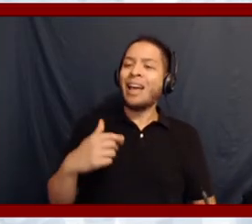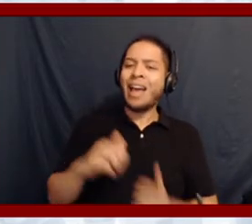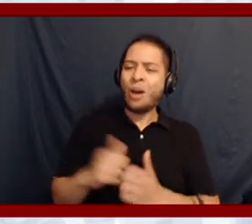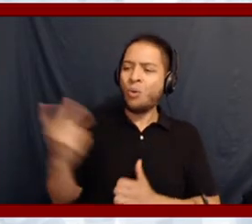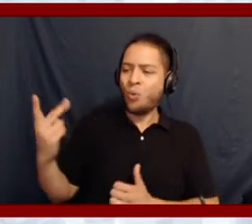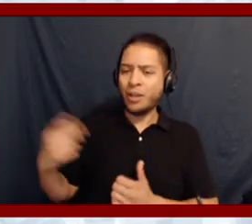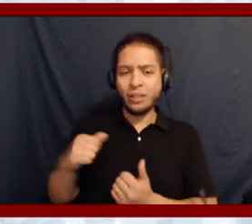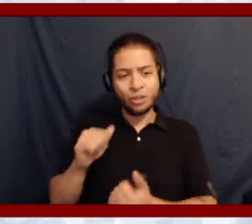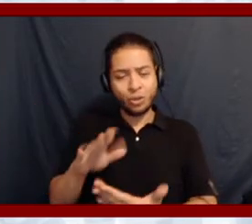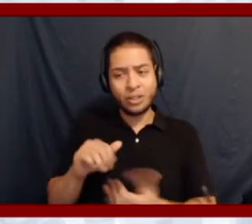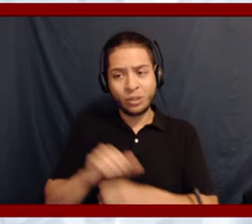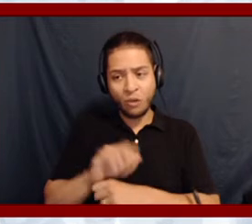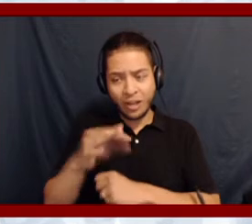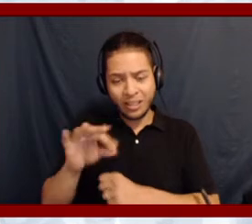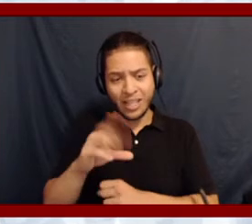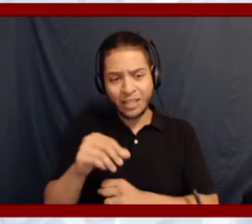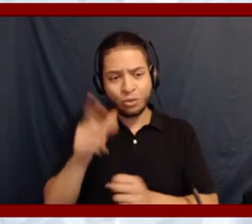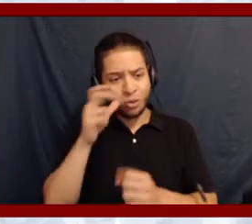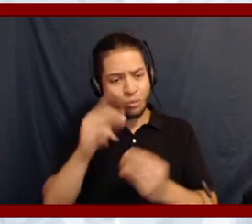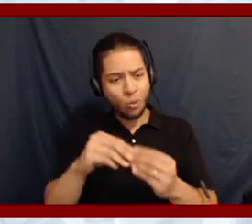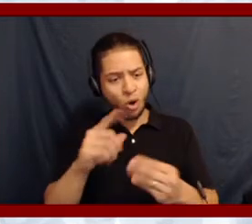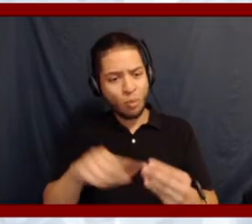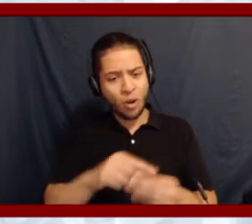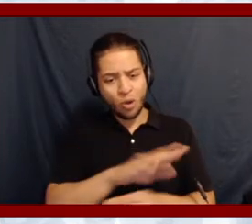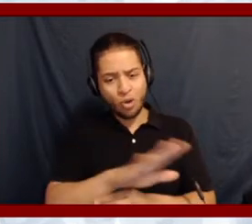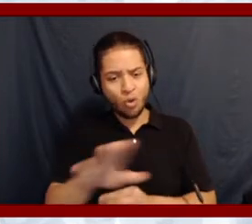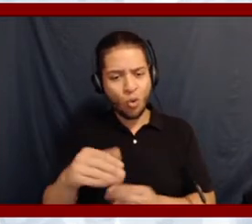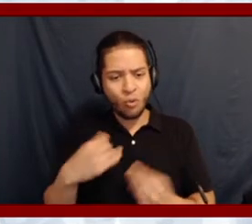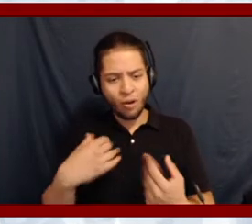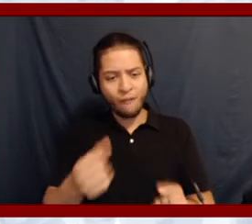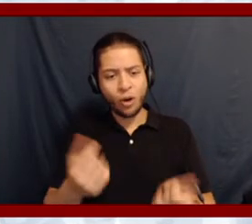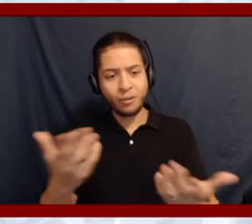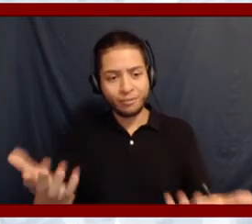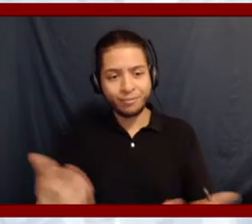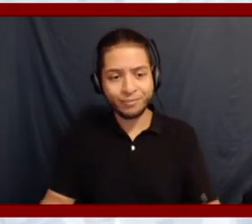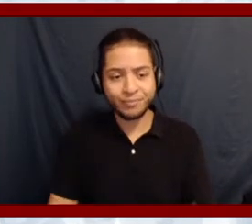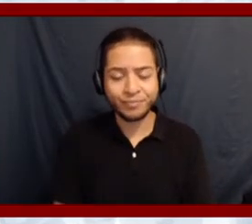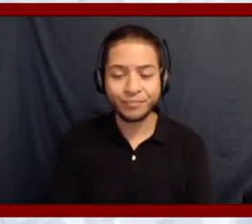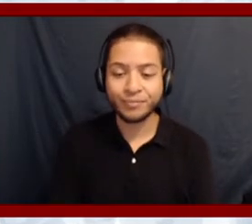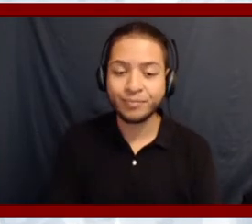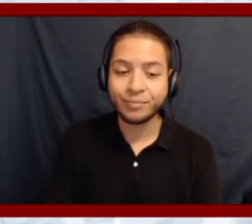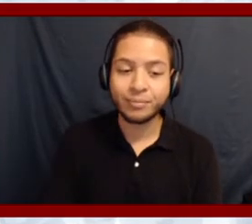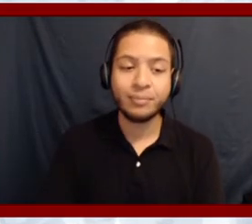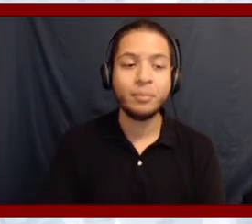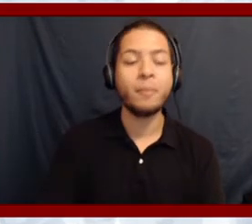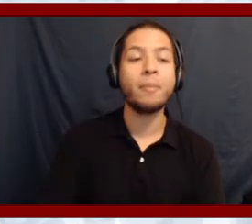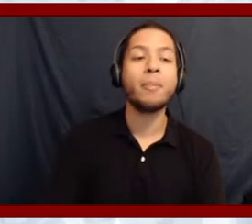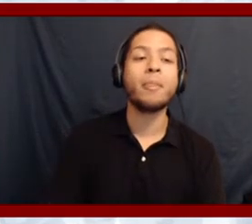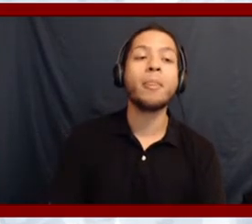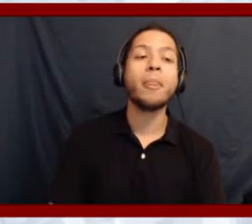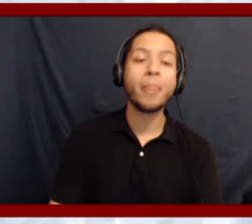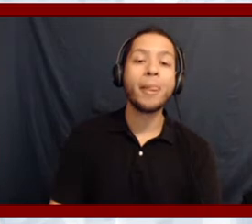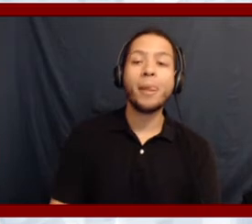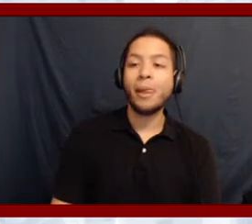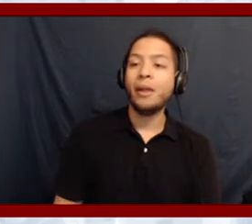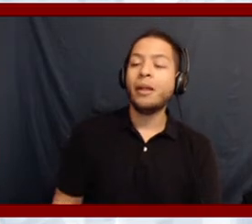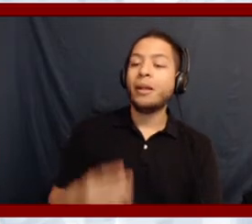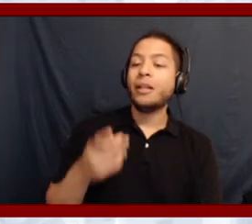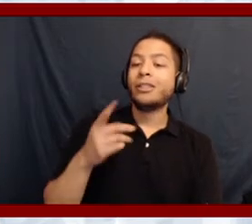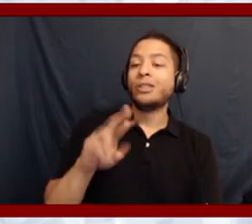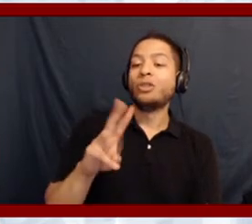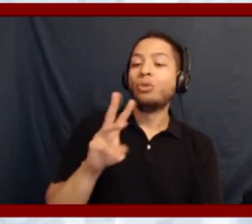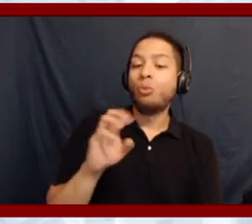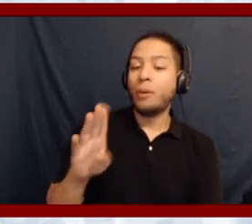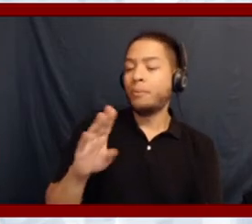to learn more about your recovery efforts. So thank you. Thank you so much, Secretary Cardona. And you raised such an important point there. You talked about